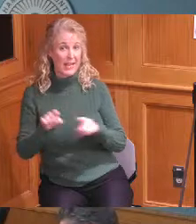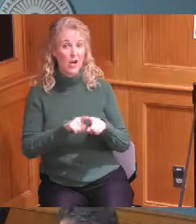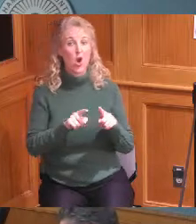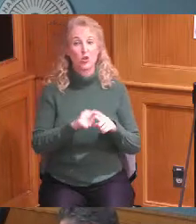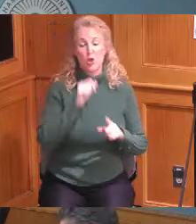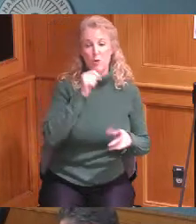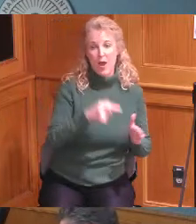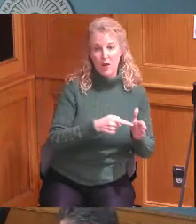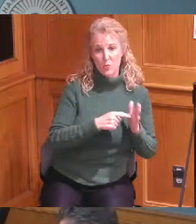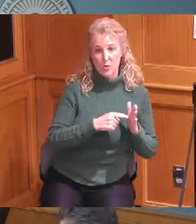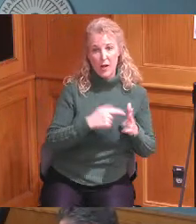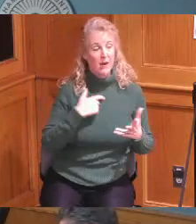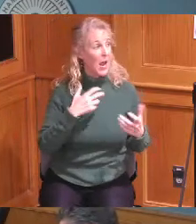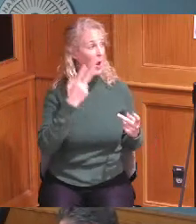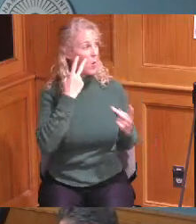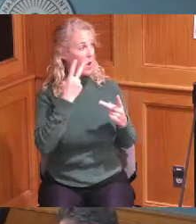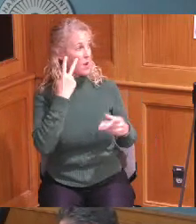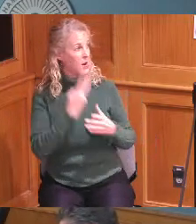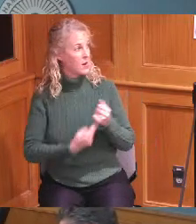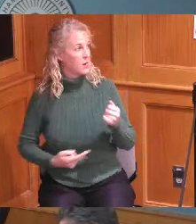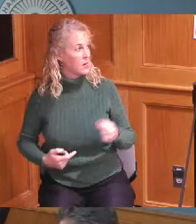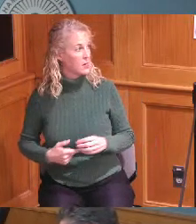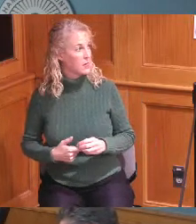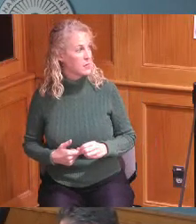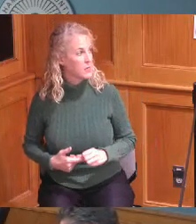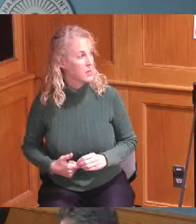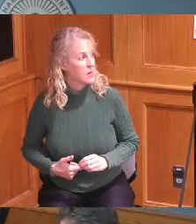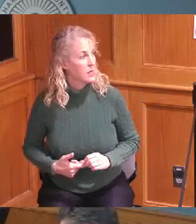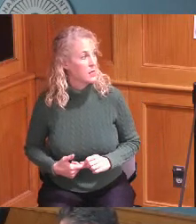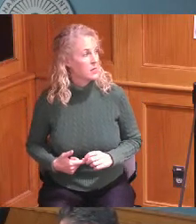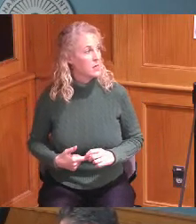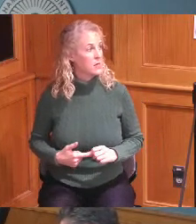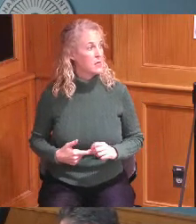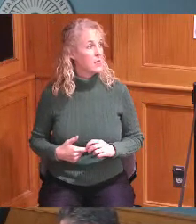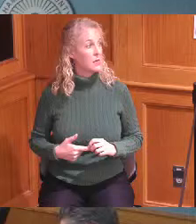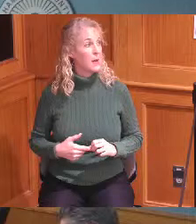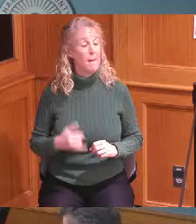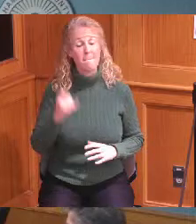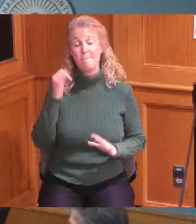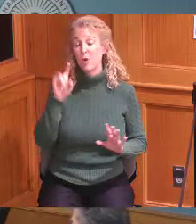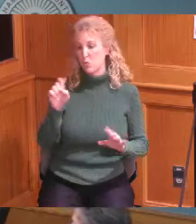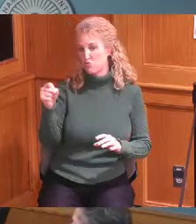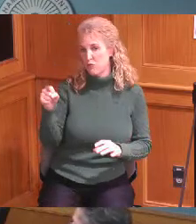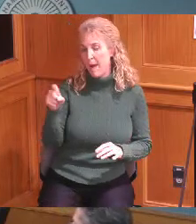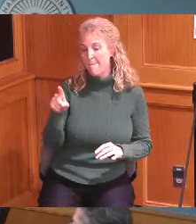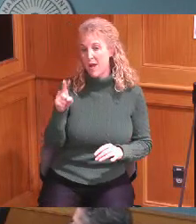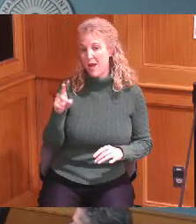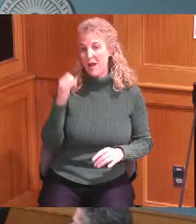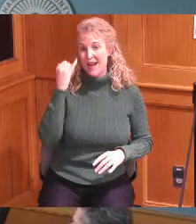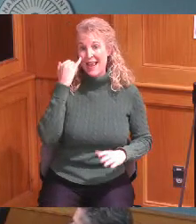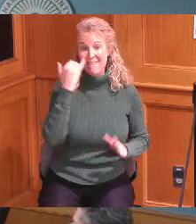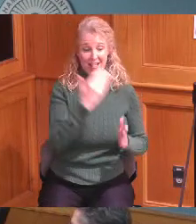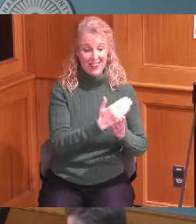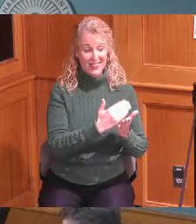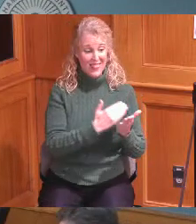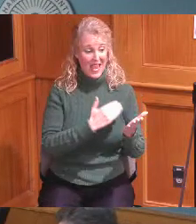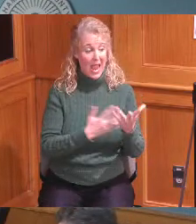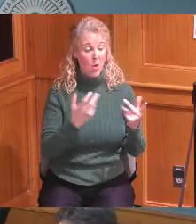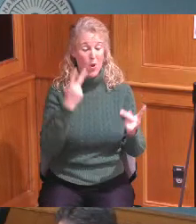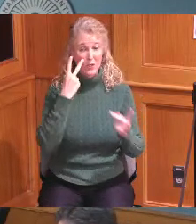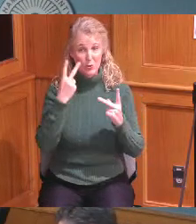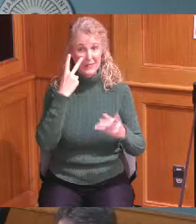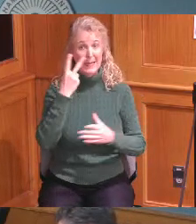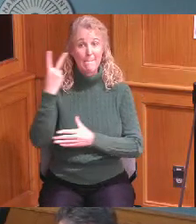Sure. I'm just, because that's. Well, I figured if it wasn't on the list, it's not mandated. But if we don't, but if it's a list, give us the